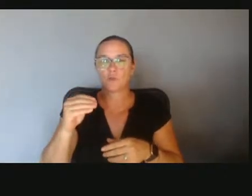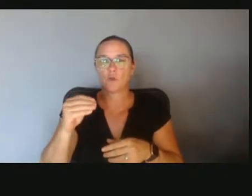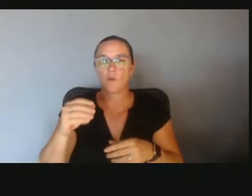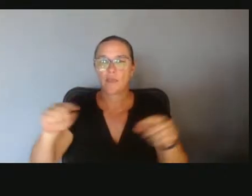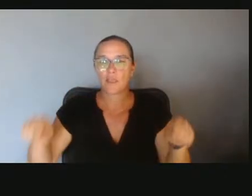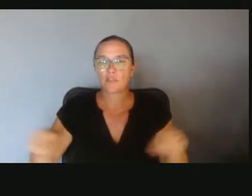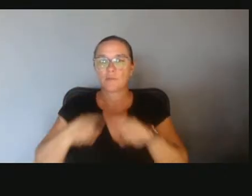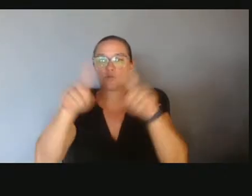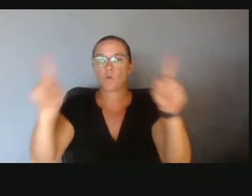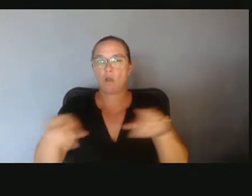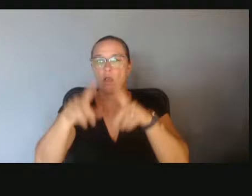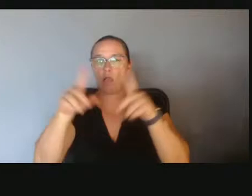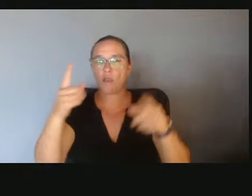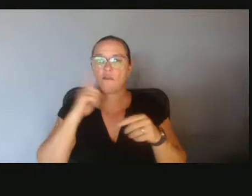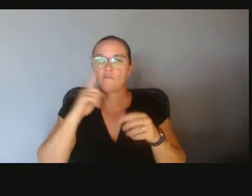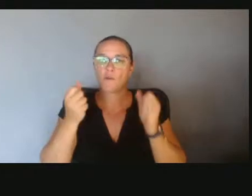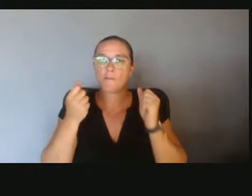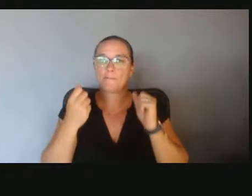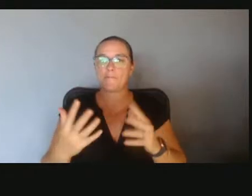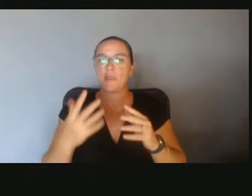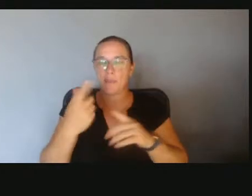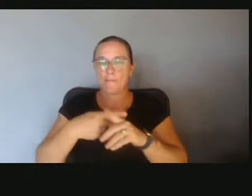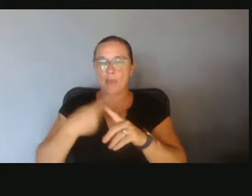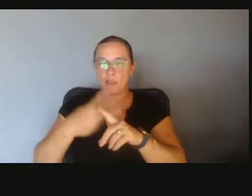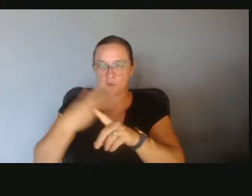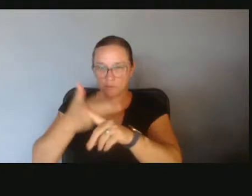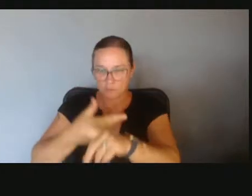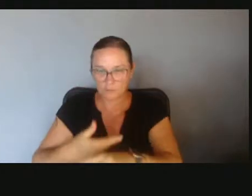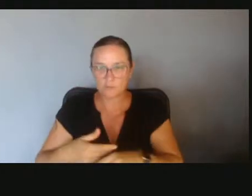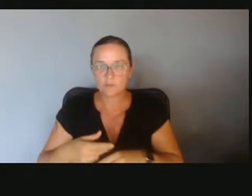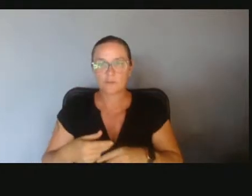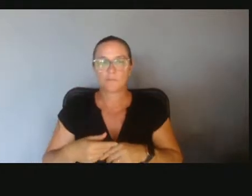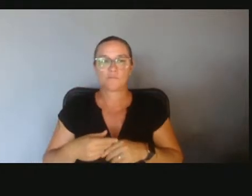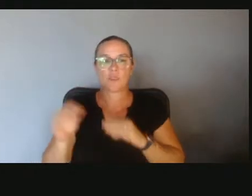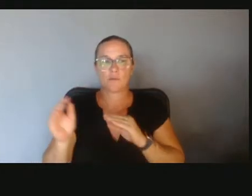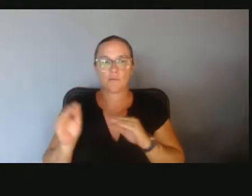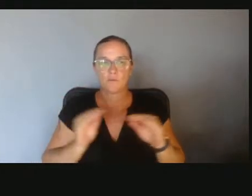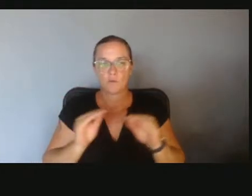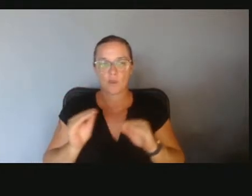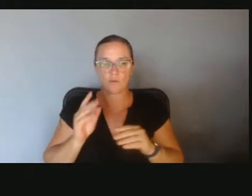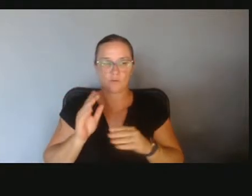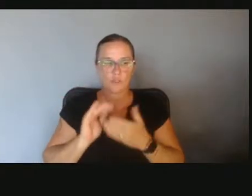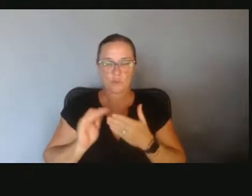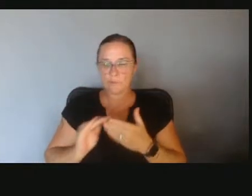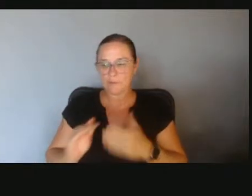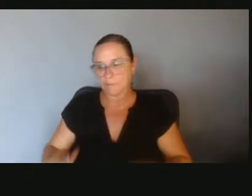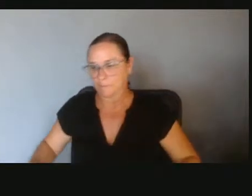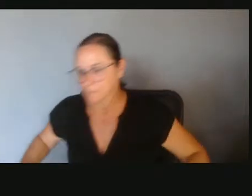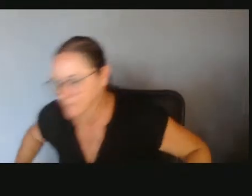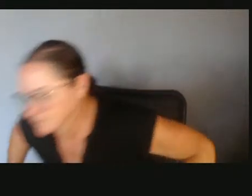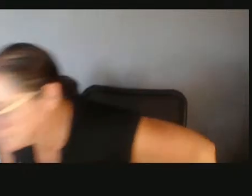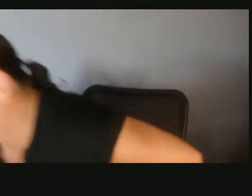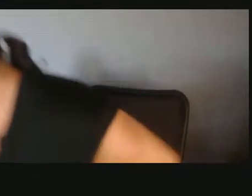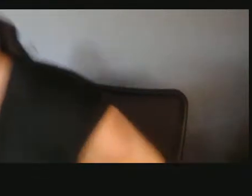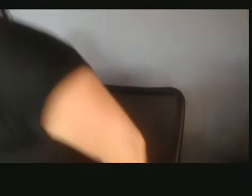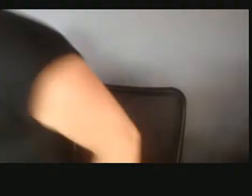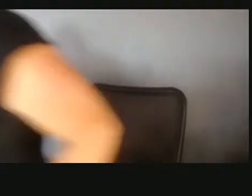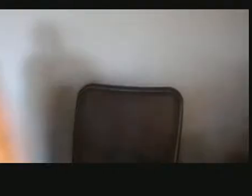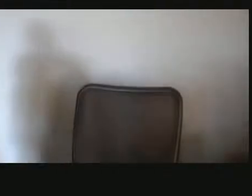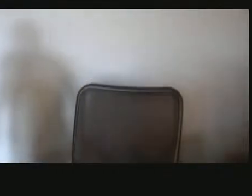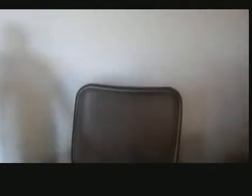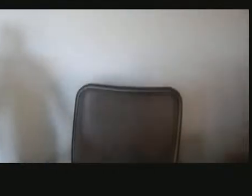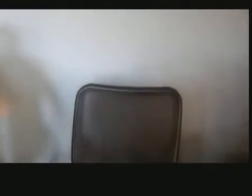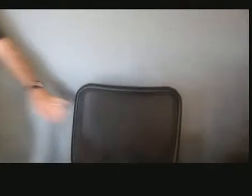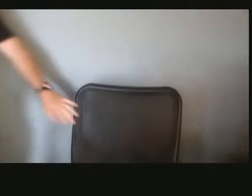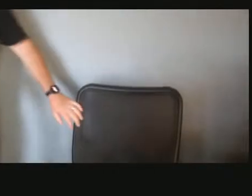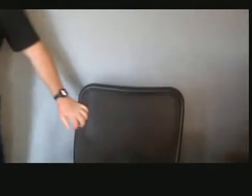months and months and months, drifts this way and that way. Pardon me. We also see in